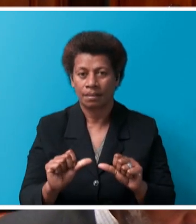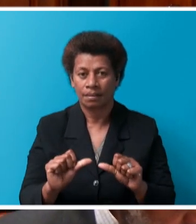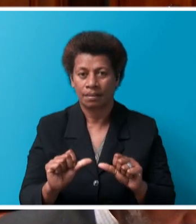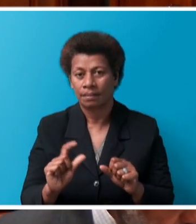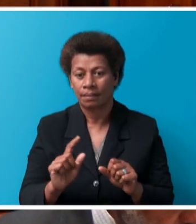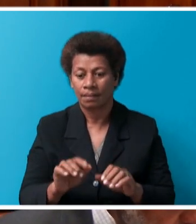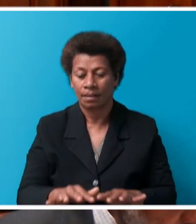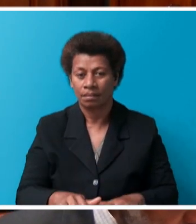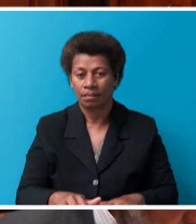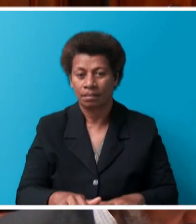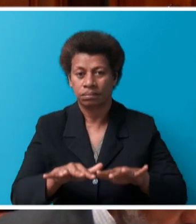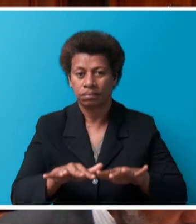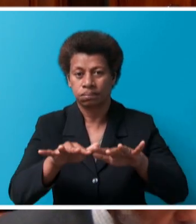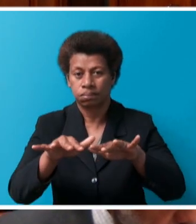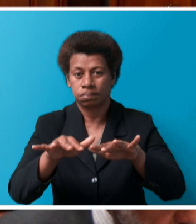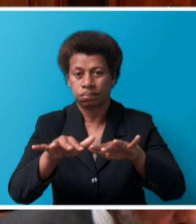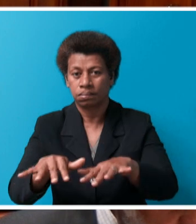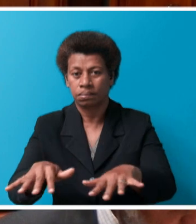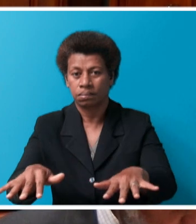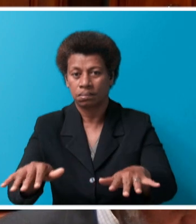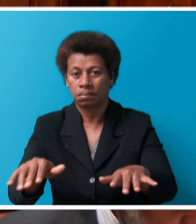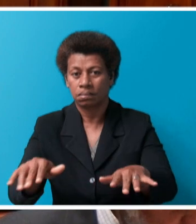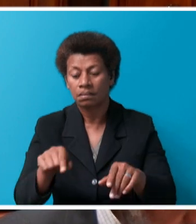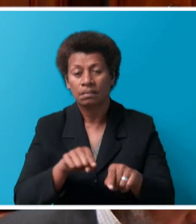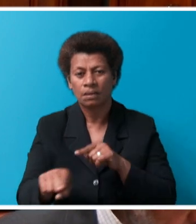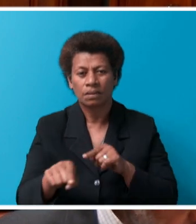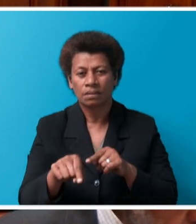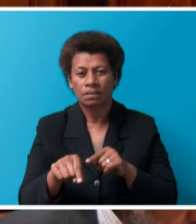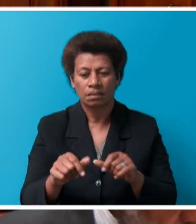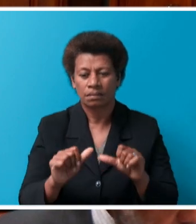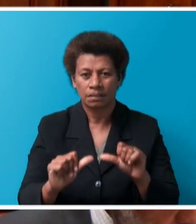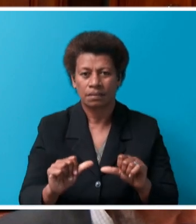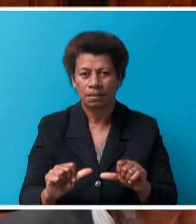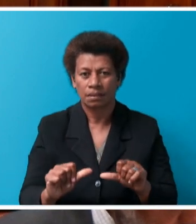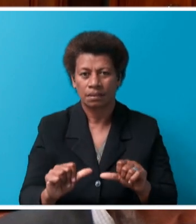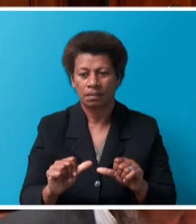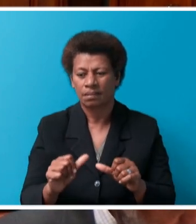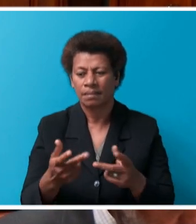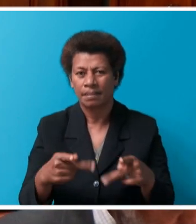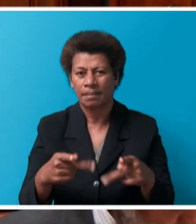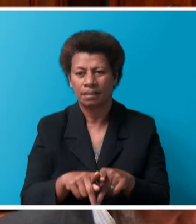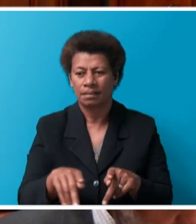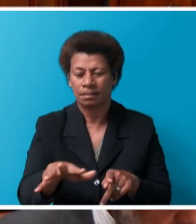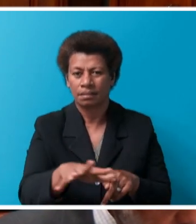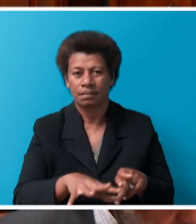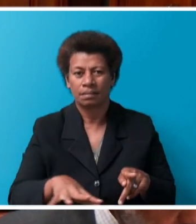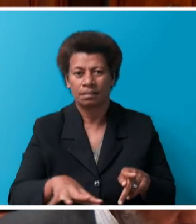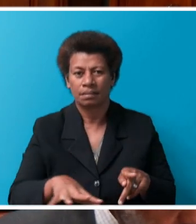flooding in most of our flood-prone areas.